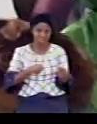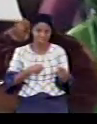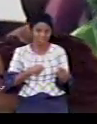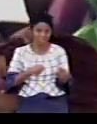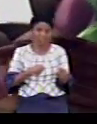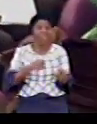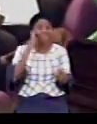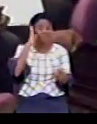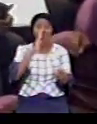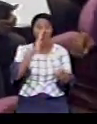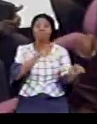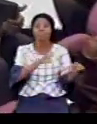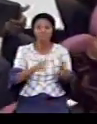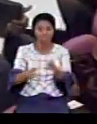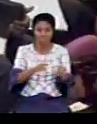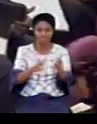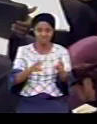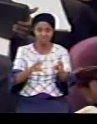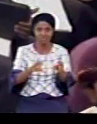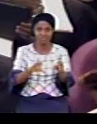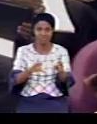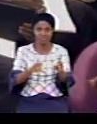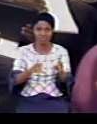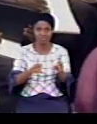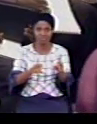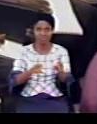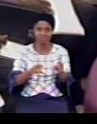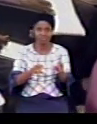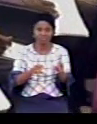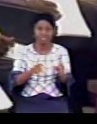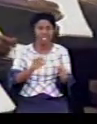will be fulfilled. I want you